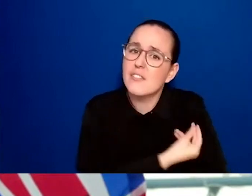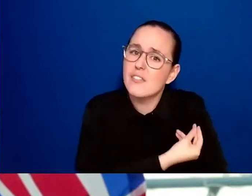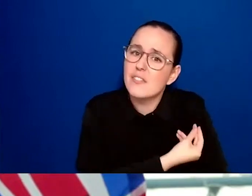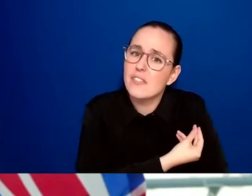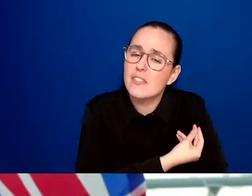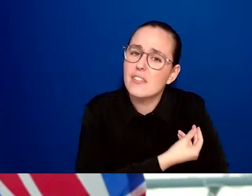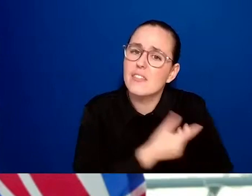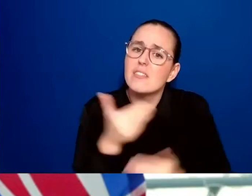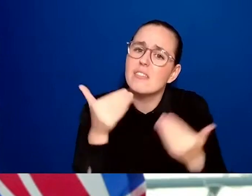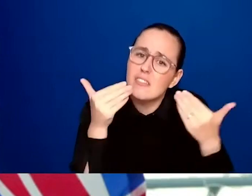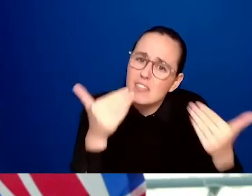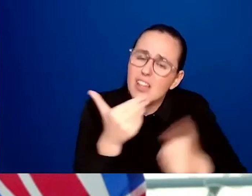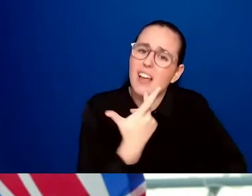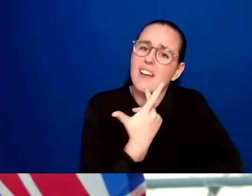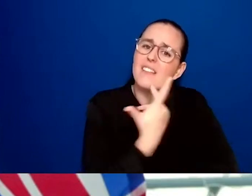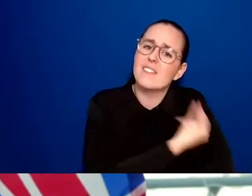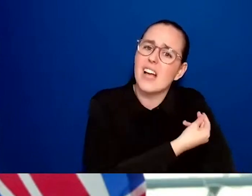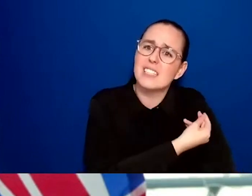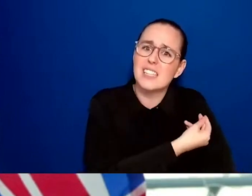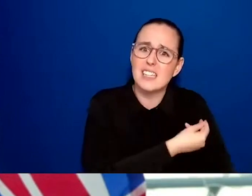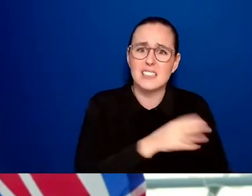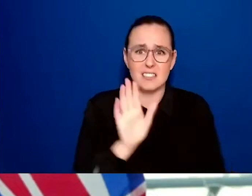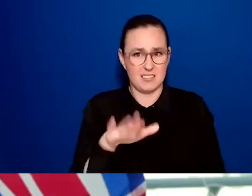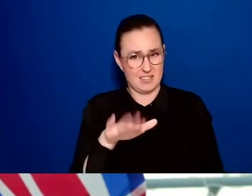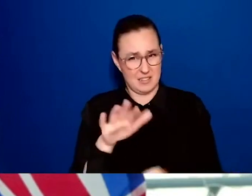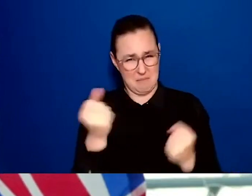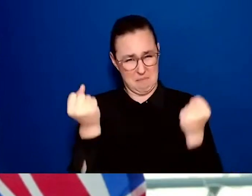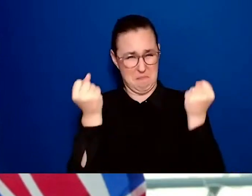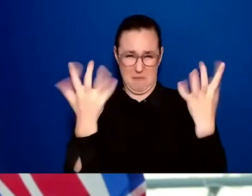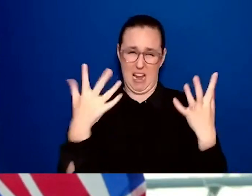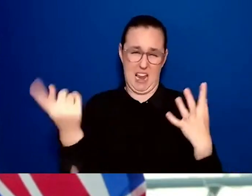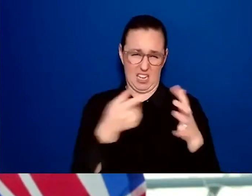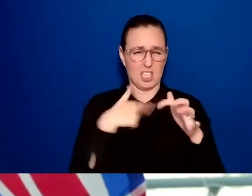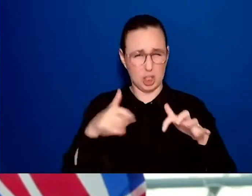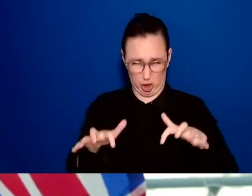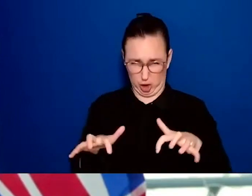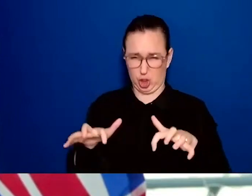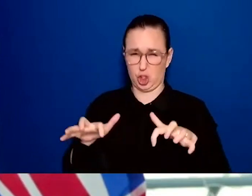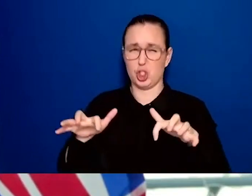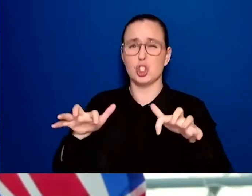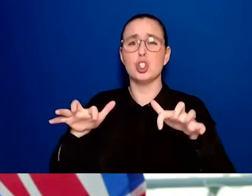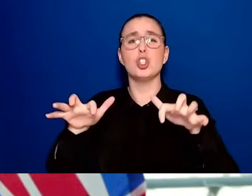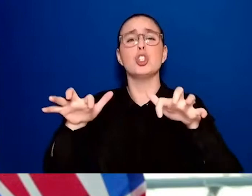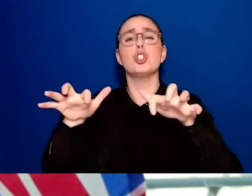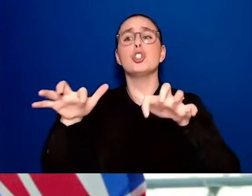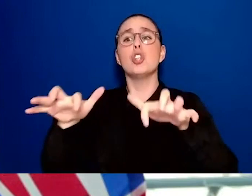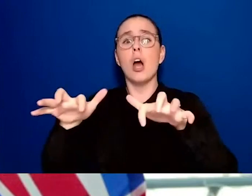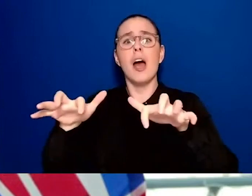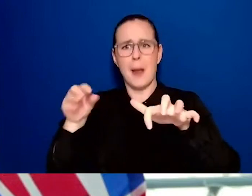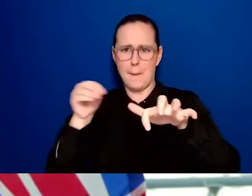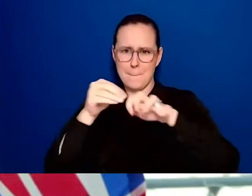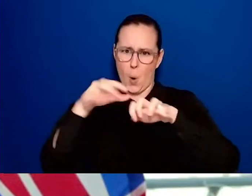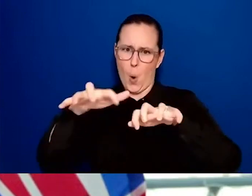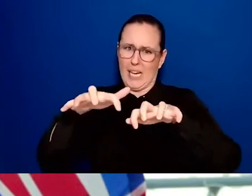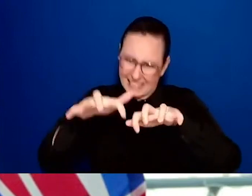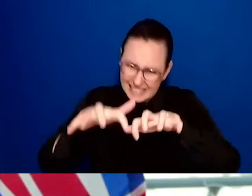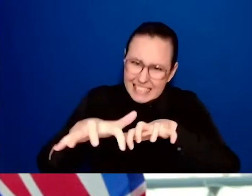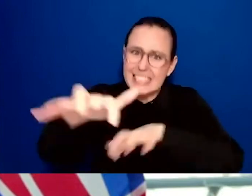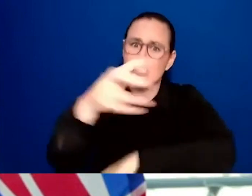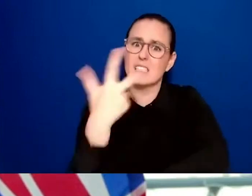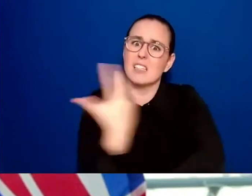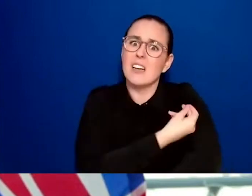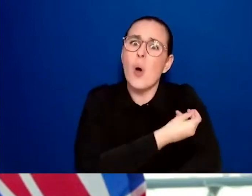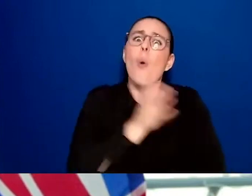maximum protection as possible so we can get as much open as possible and get back to doing the things that we need and love.